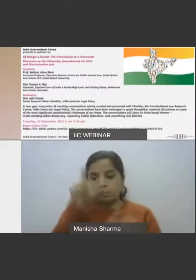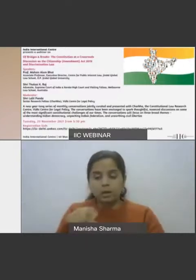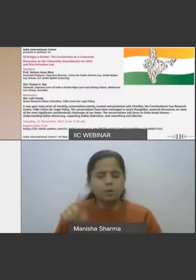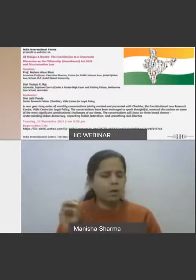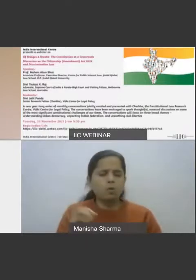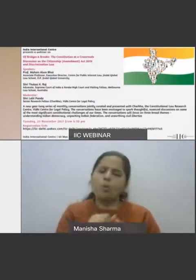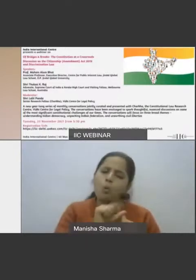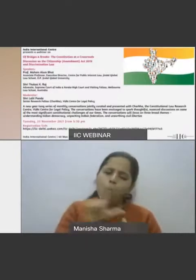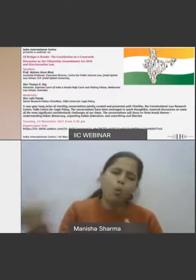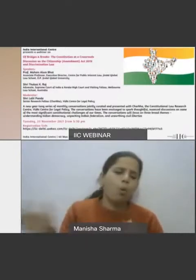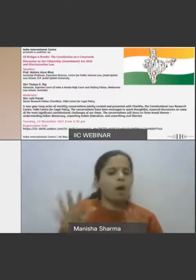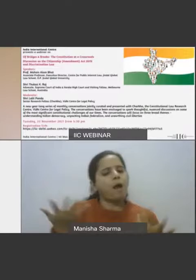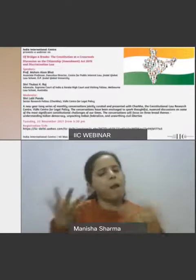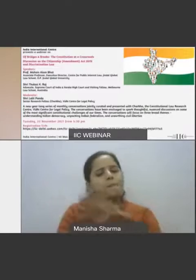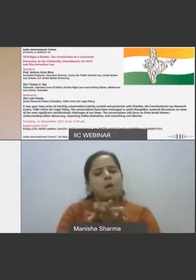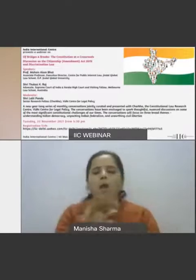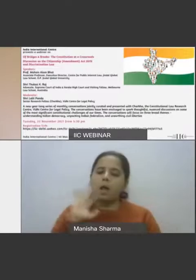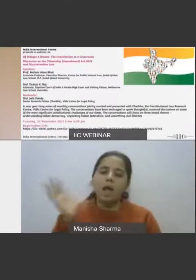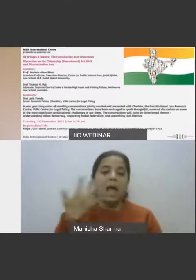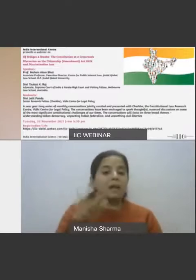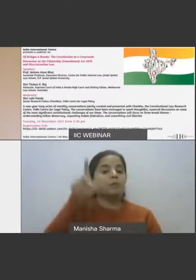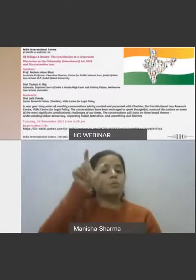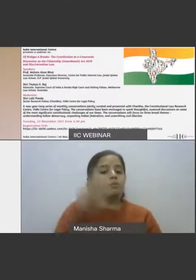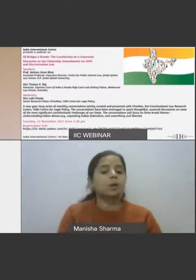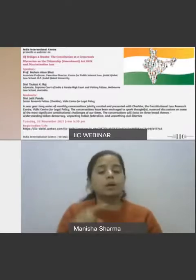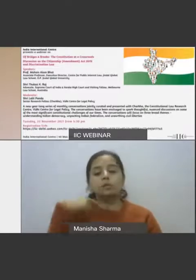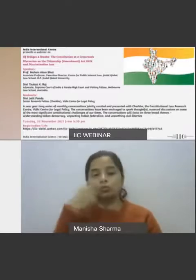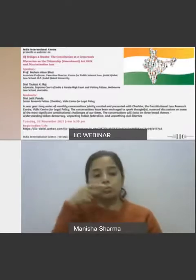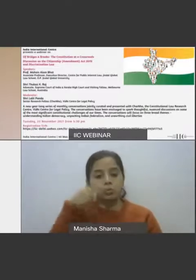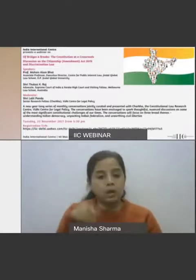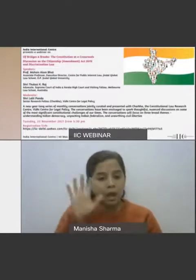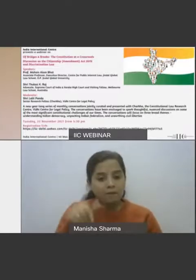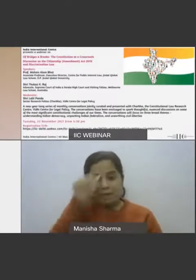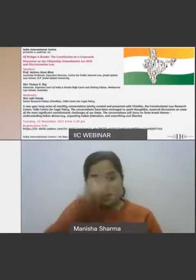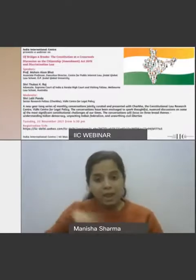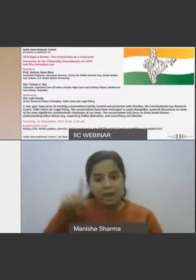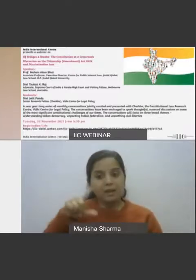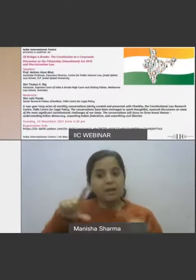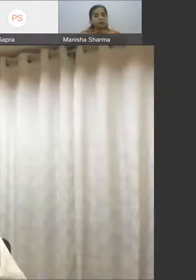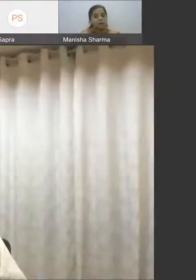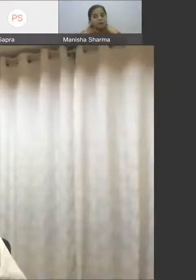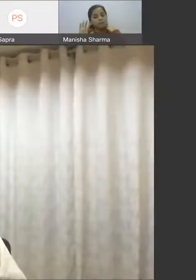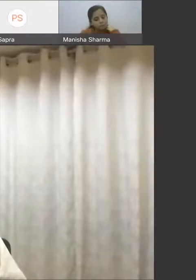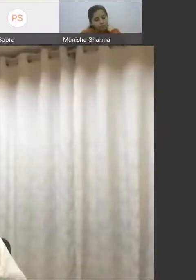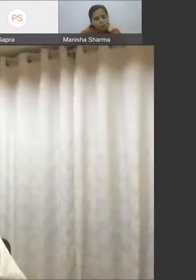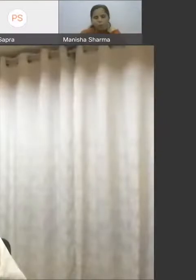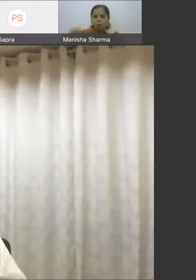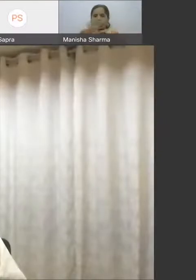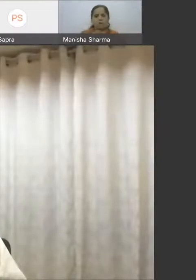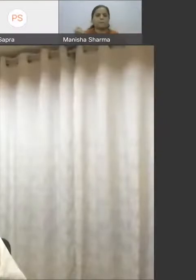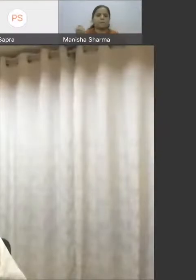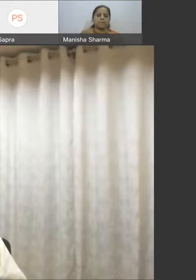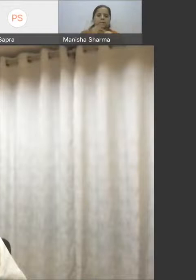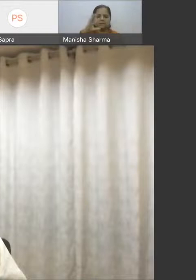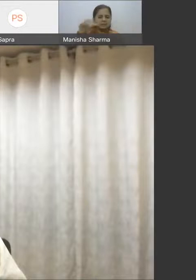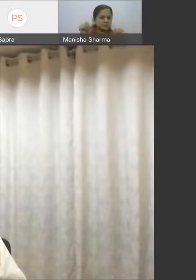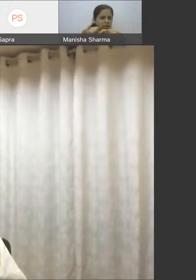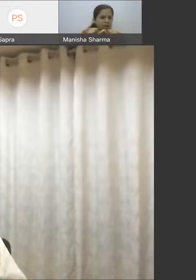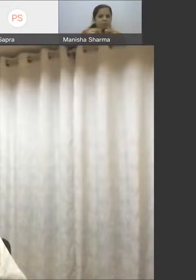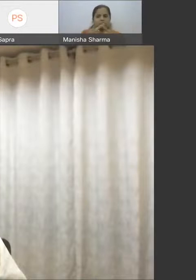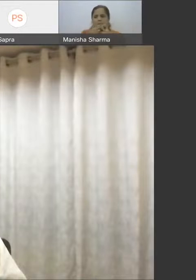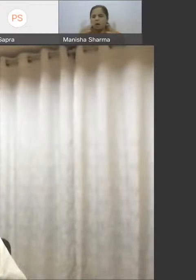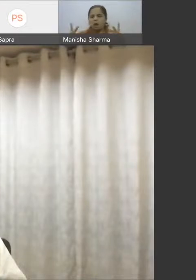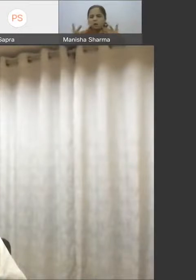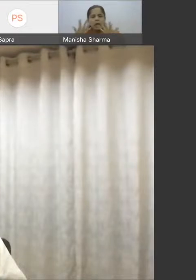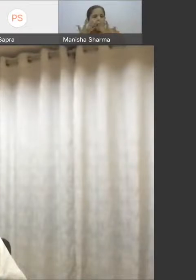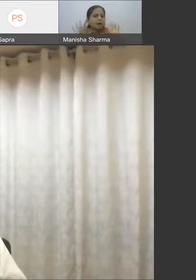all. It will apply to every person who is in the territory of India against whom the CAA or any other legislation